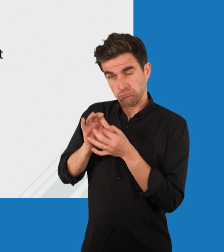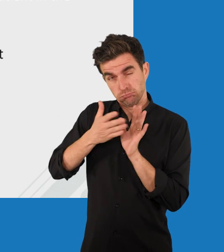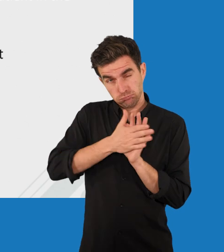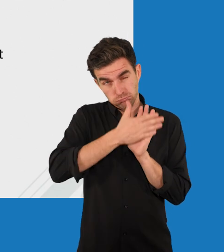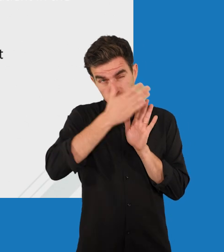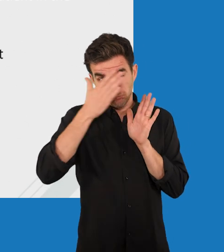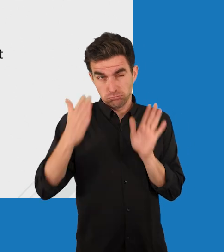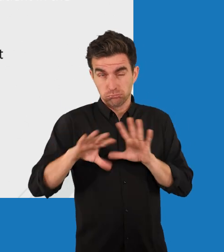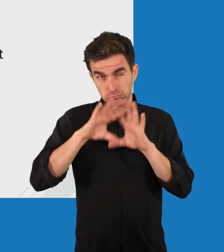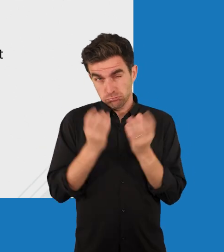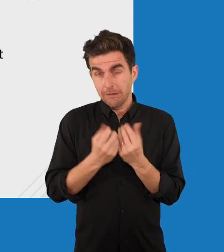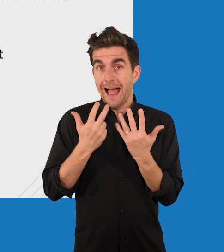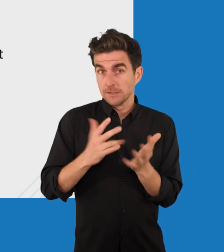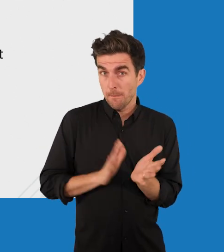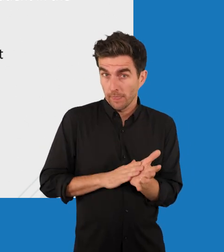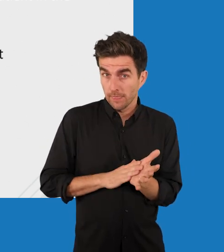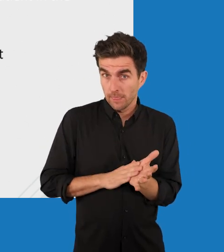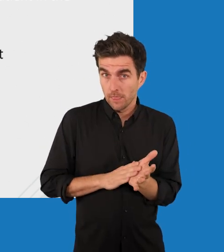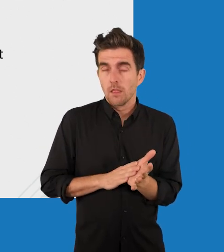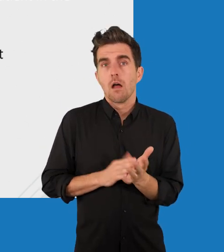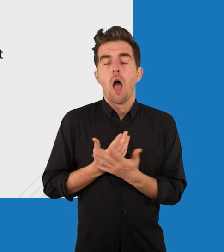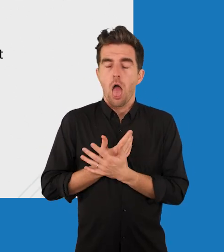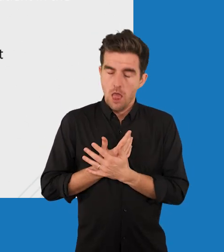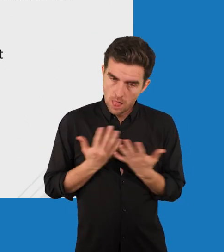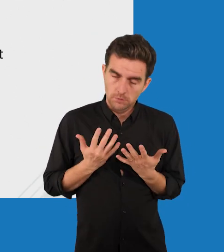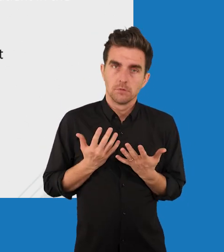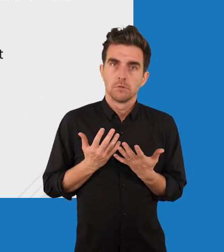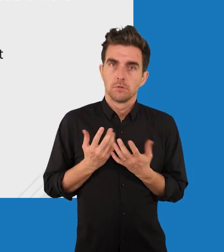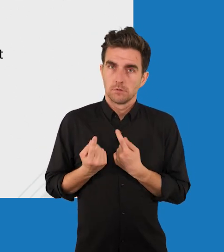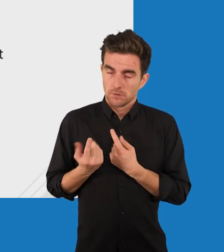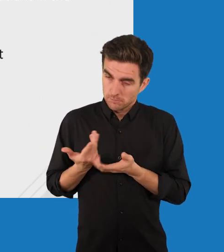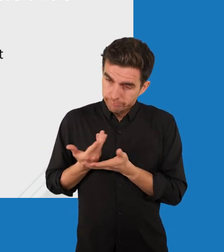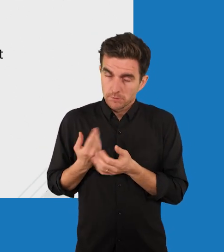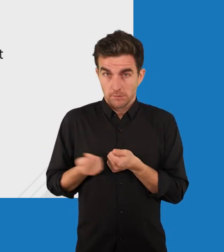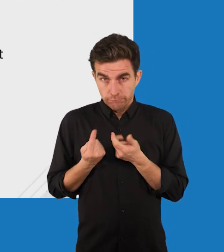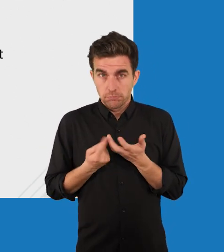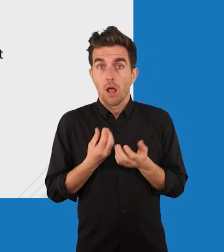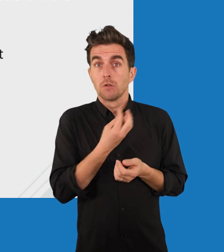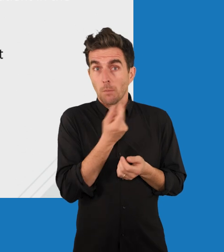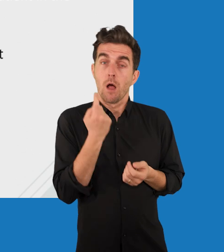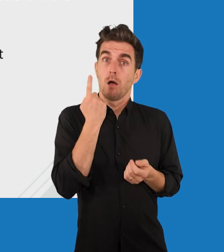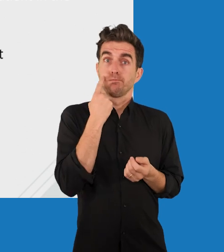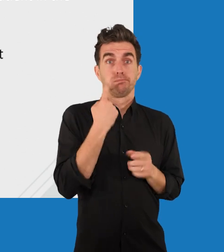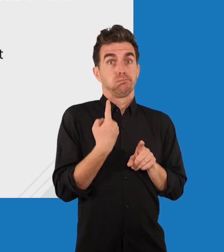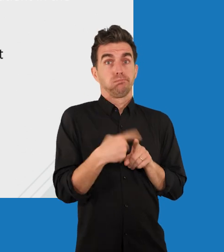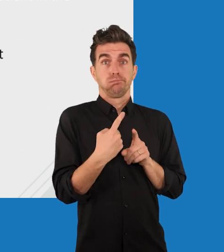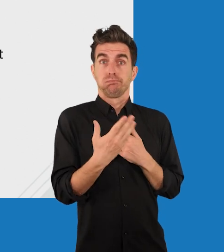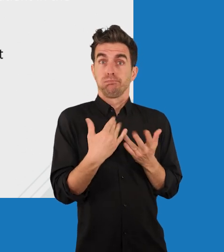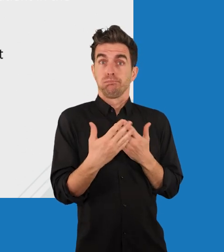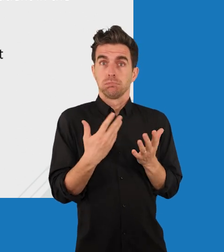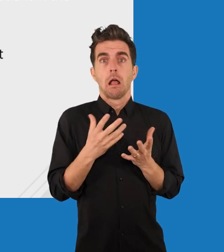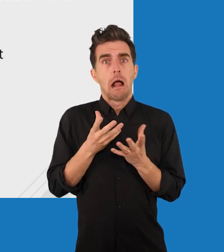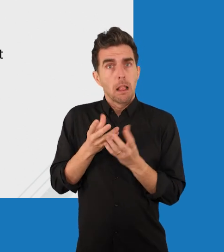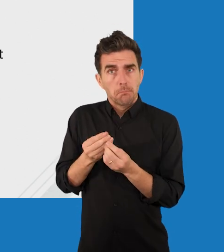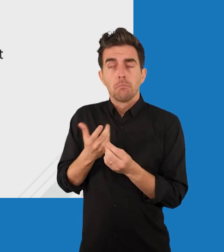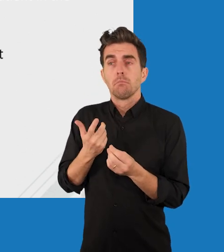So I worked with her probably for about 8 months, but there was a lot to do. There were some simple fixes.